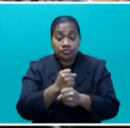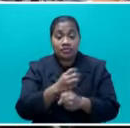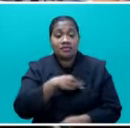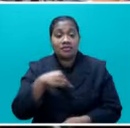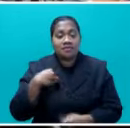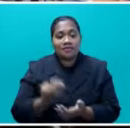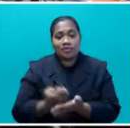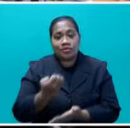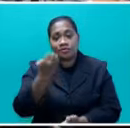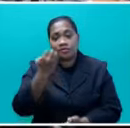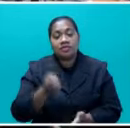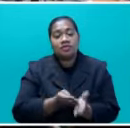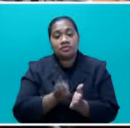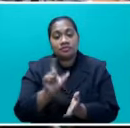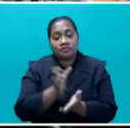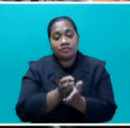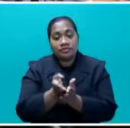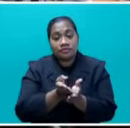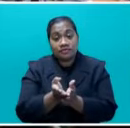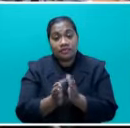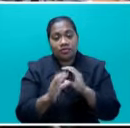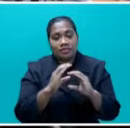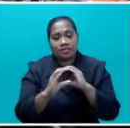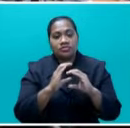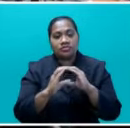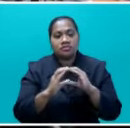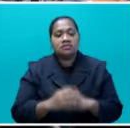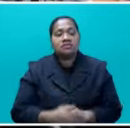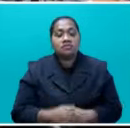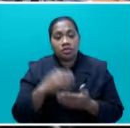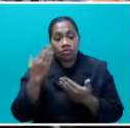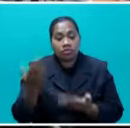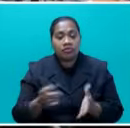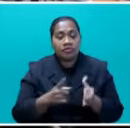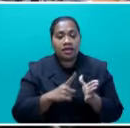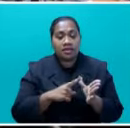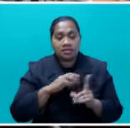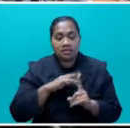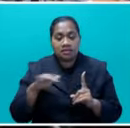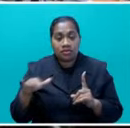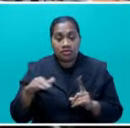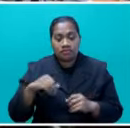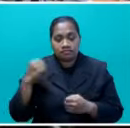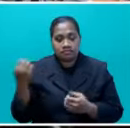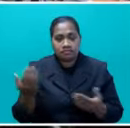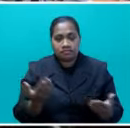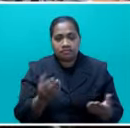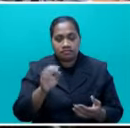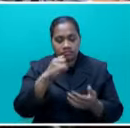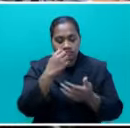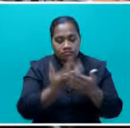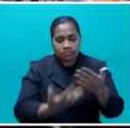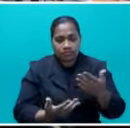for Economy, Civil Service and Communications, the Honourable Aiyaz Khaiyum, to deliver his statement.